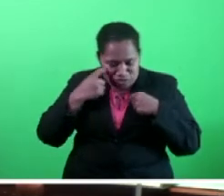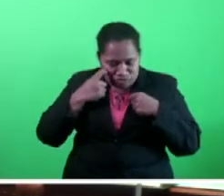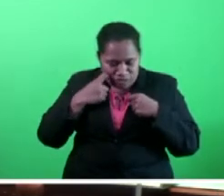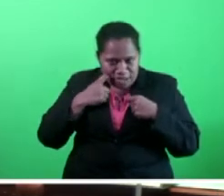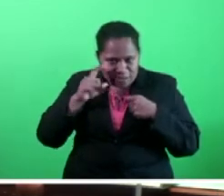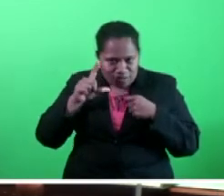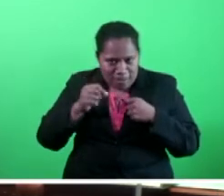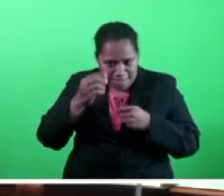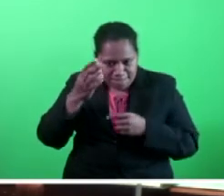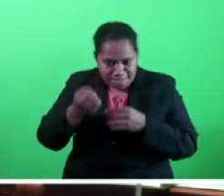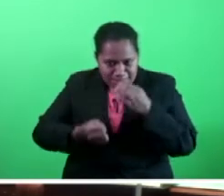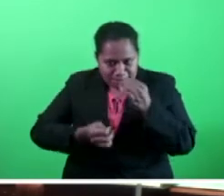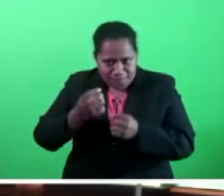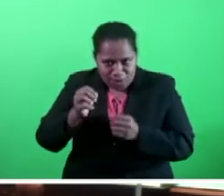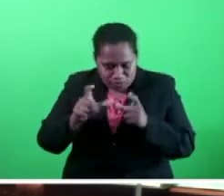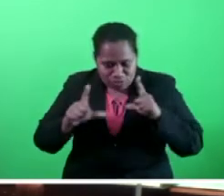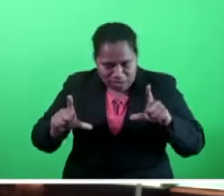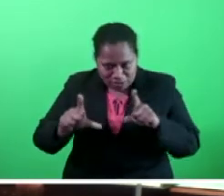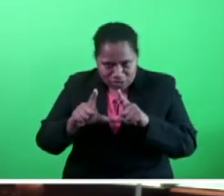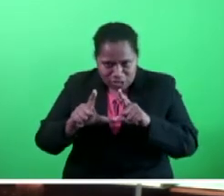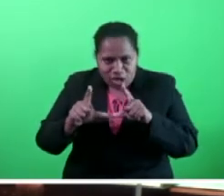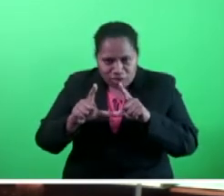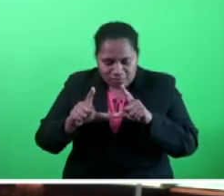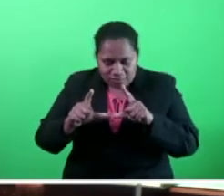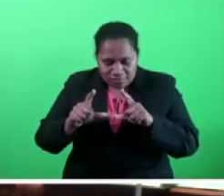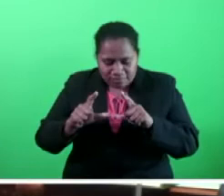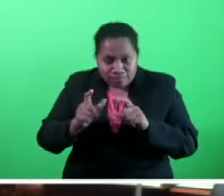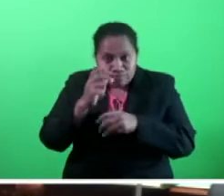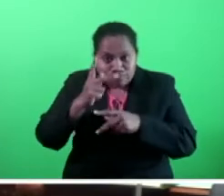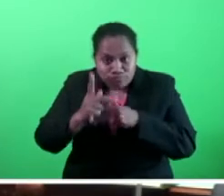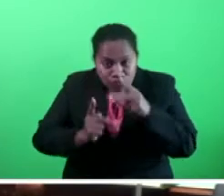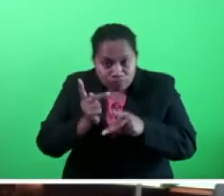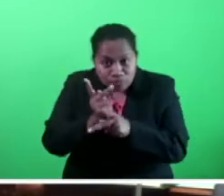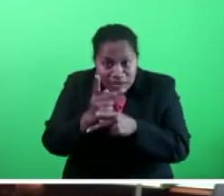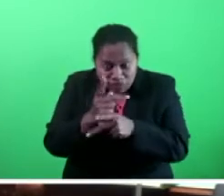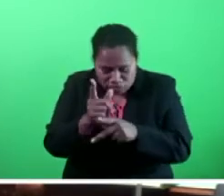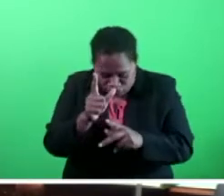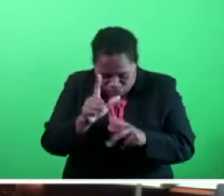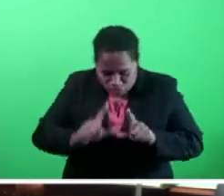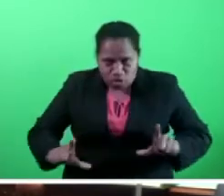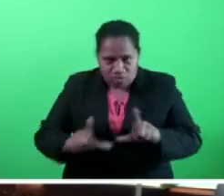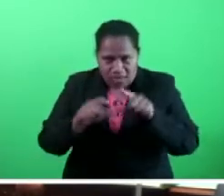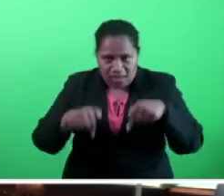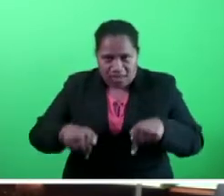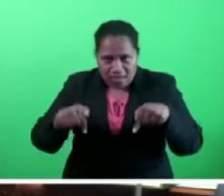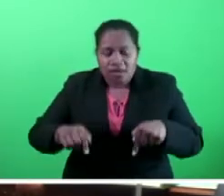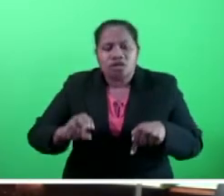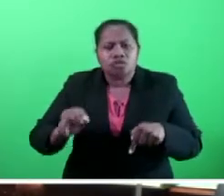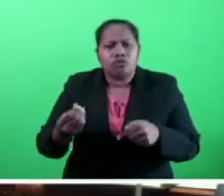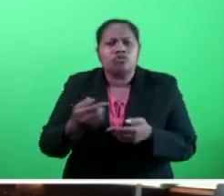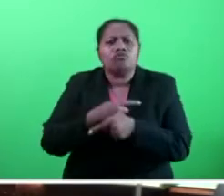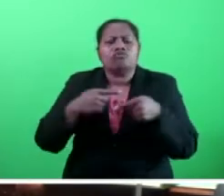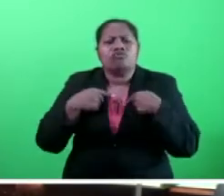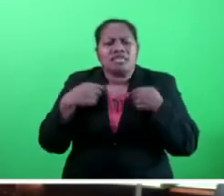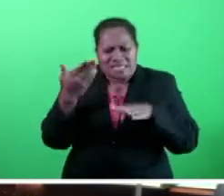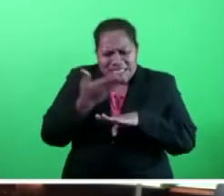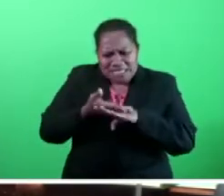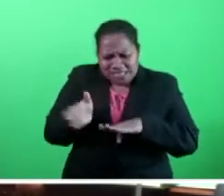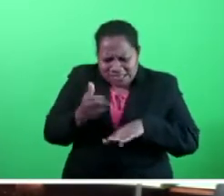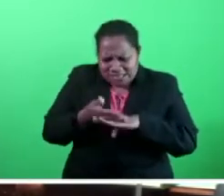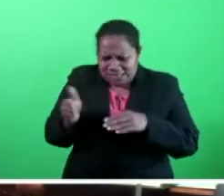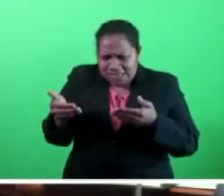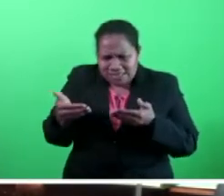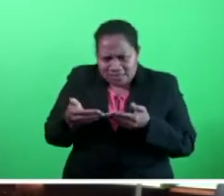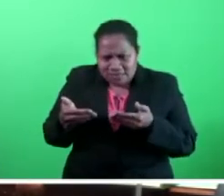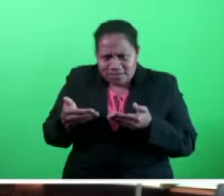attitude, improvement management practices, better nutrition of the cattle, and introducing new breed, there will be a positive trend,